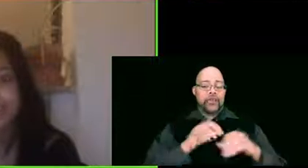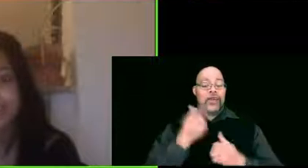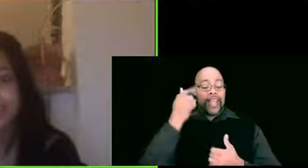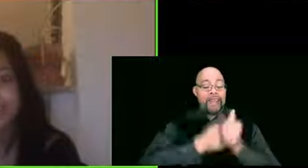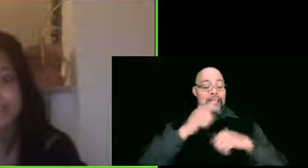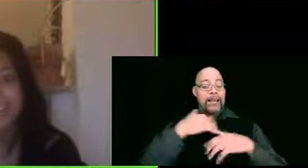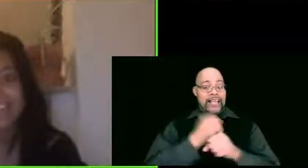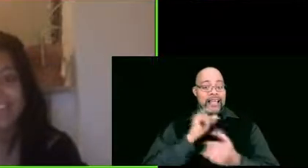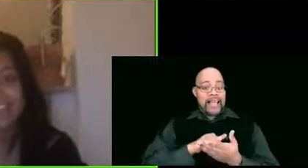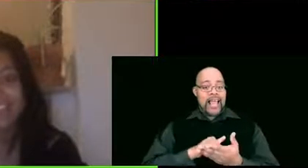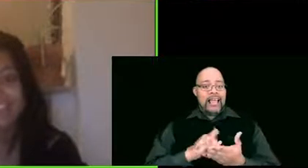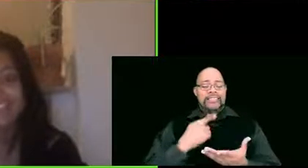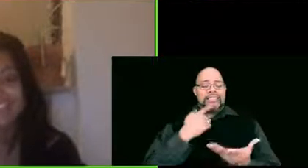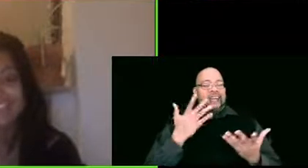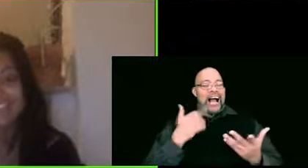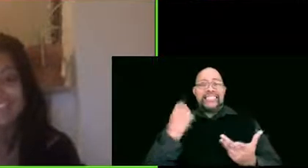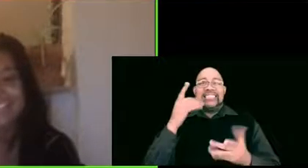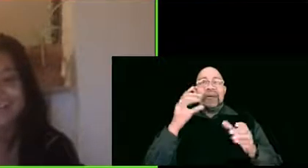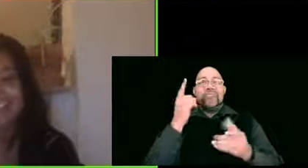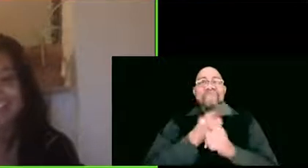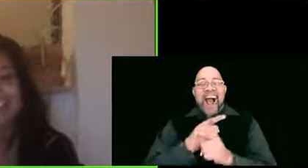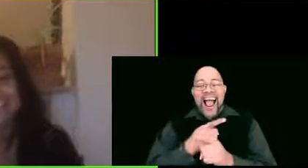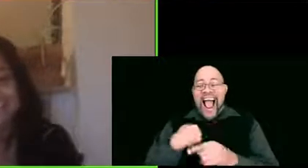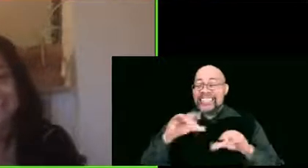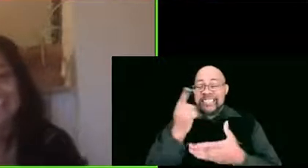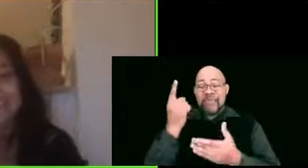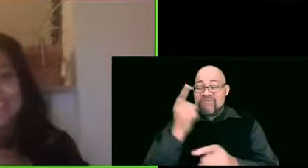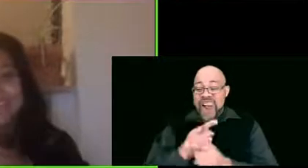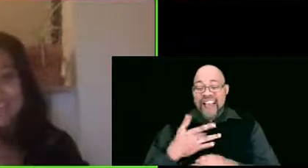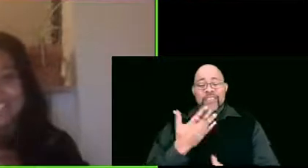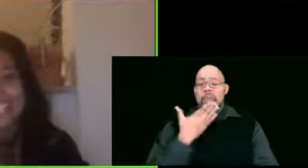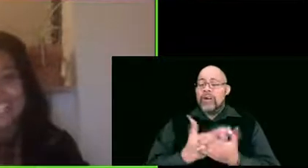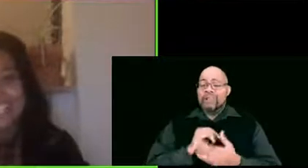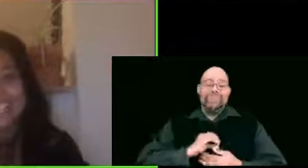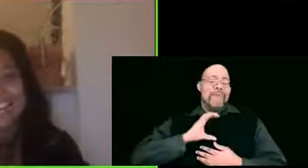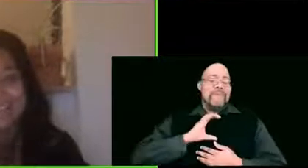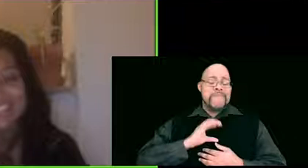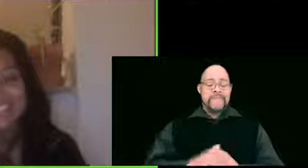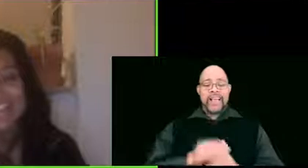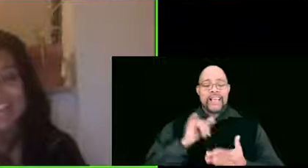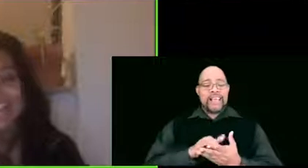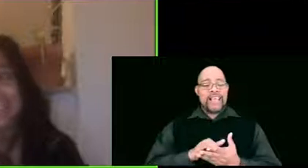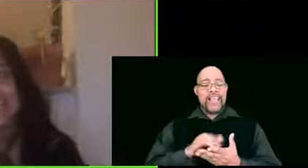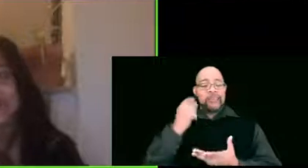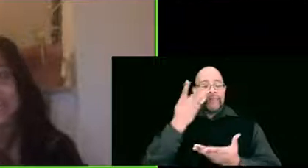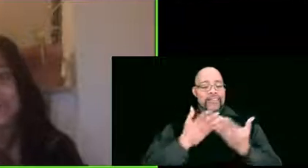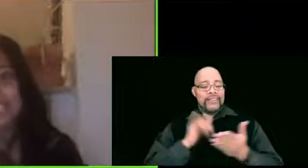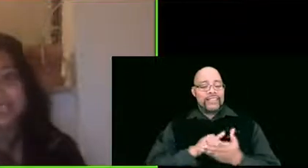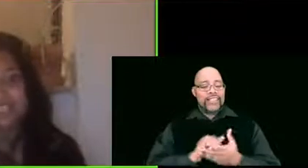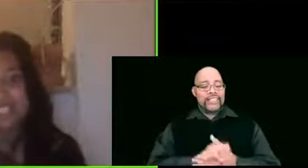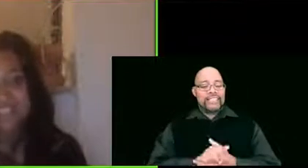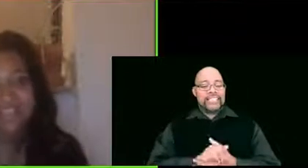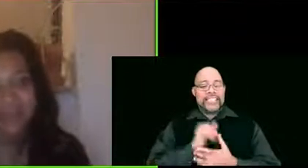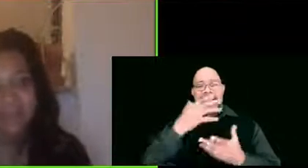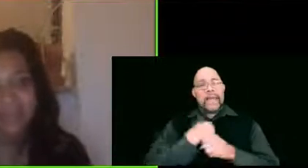I think that every time I get that, it's just like, oh, I've done something right. it feels good. And it's like, it's one of those